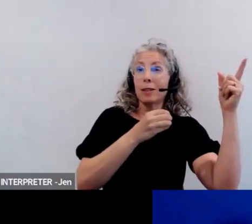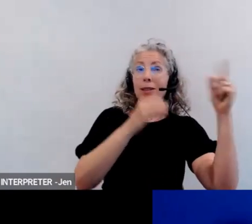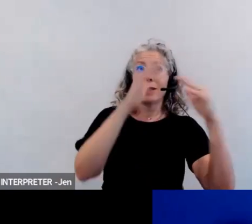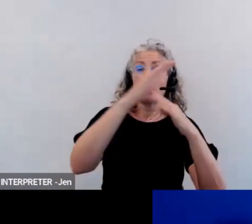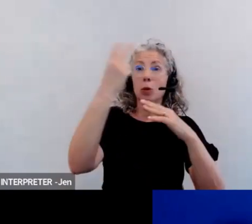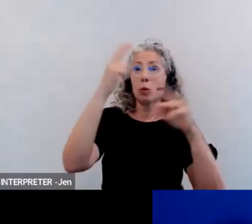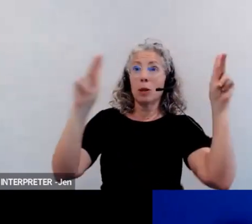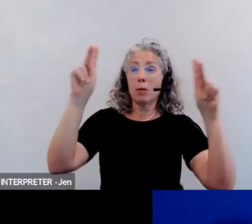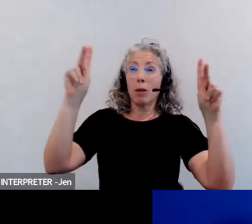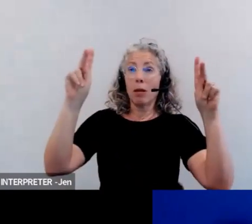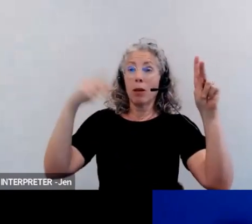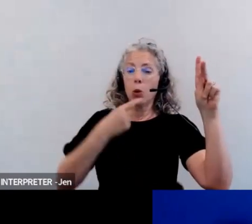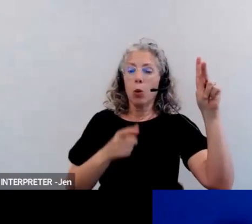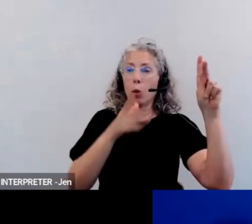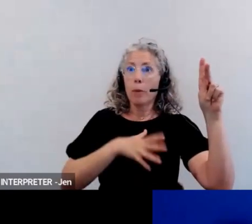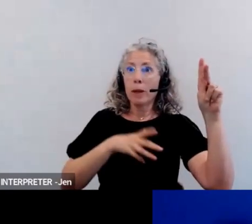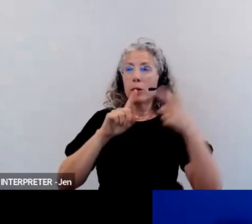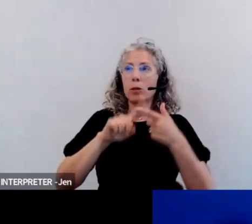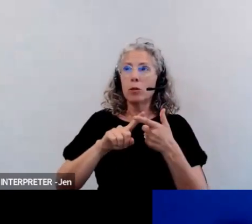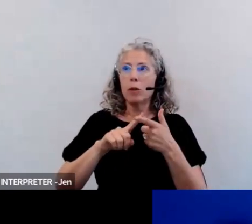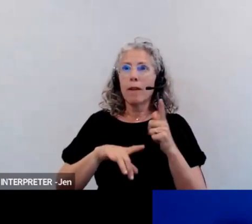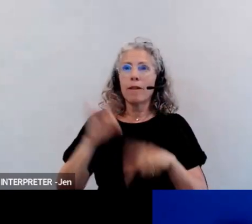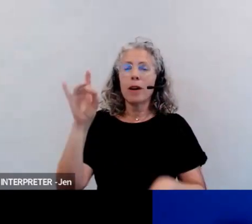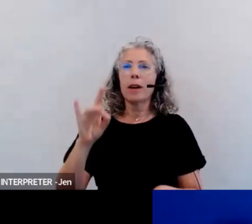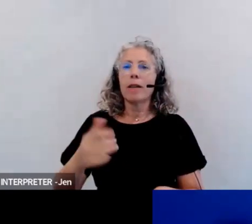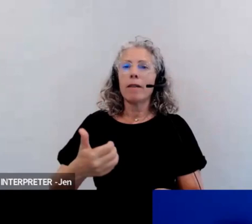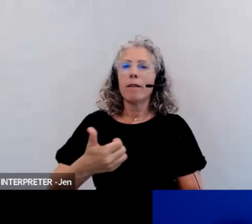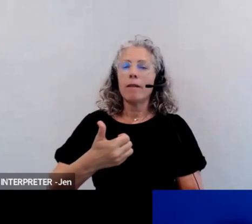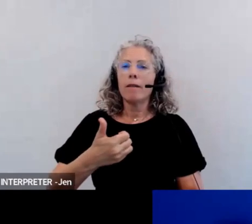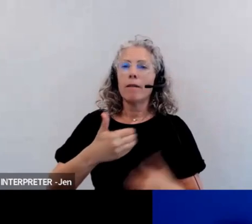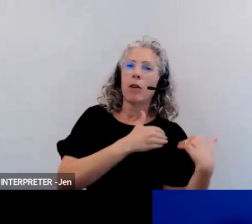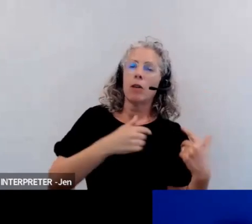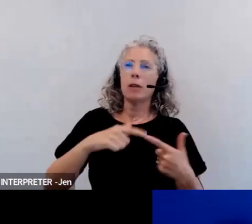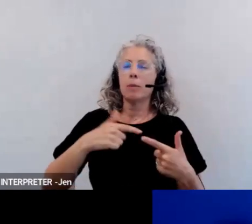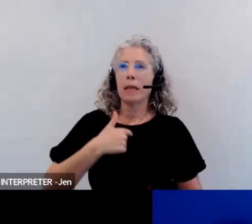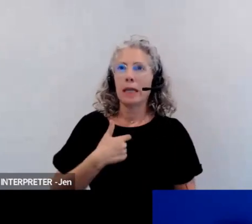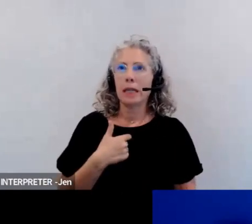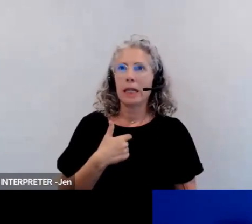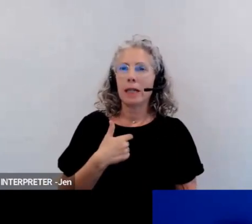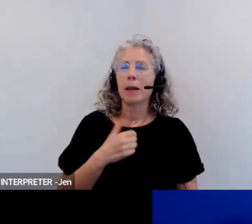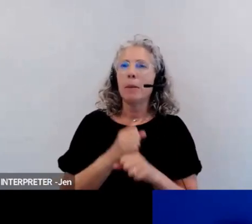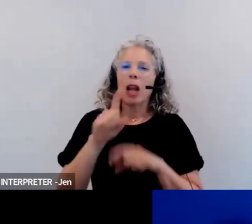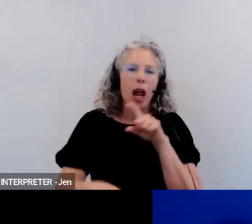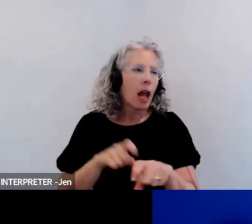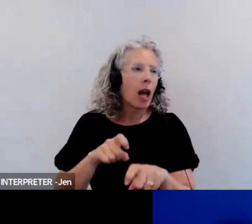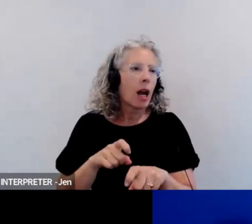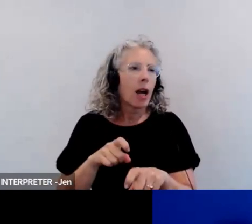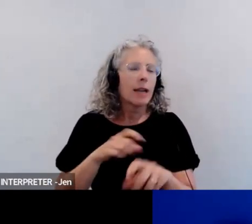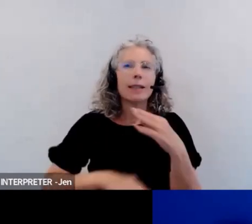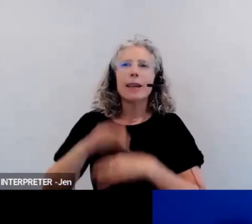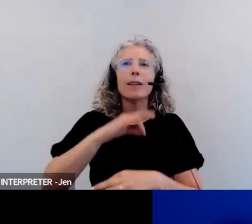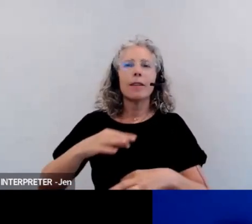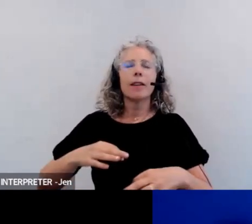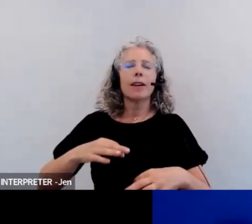vice presidents, was to find fault in me, to make it out that I was the one who was